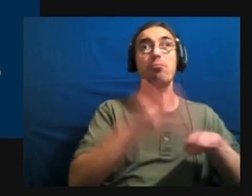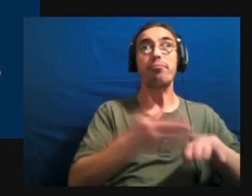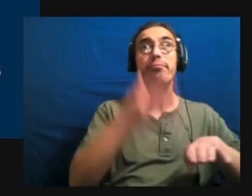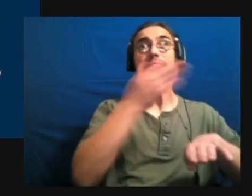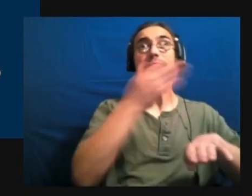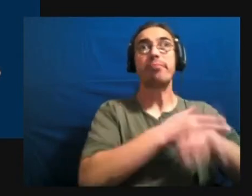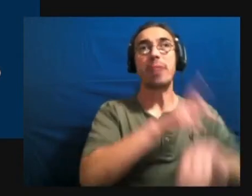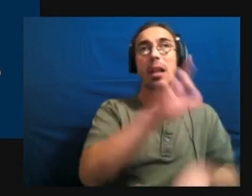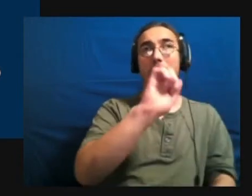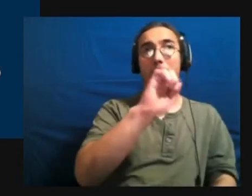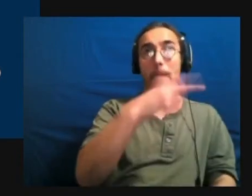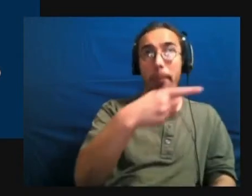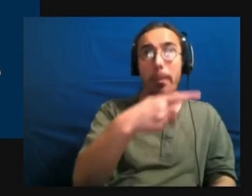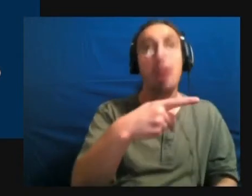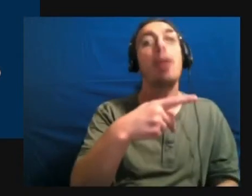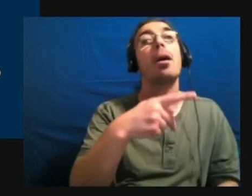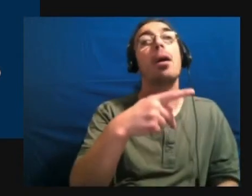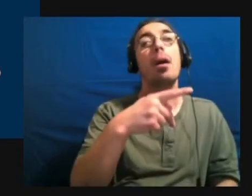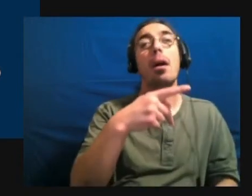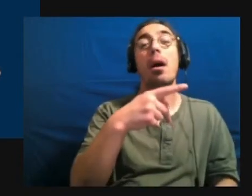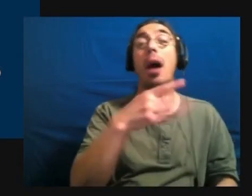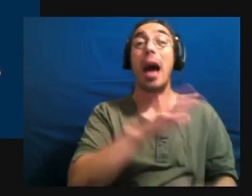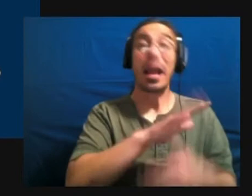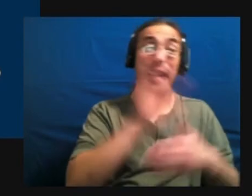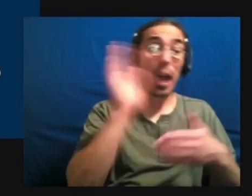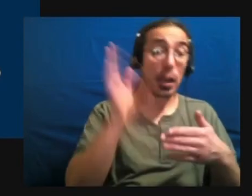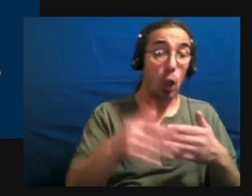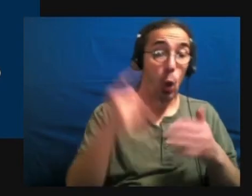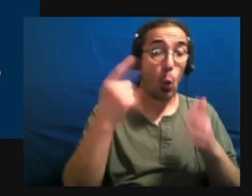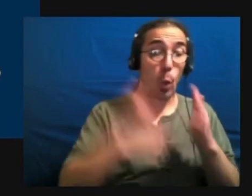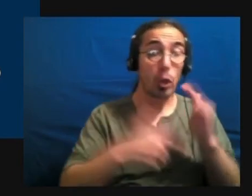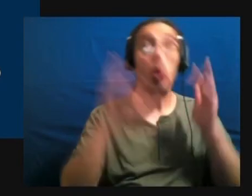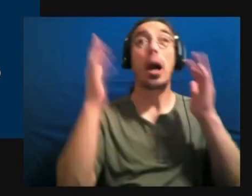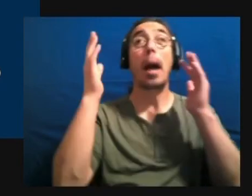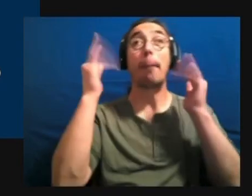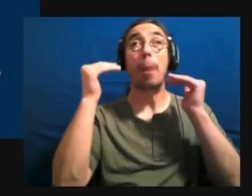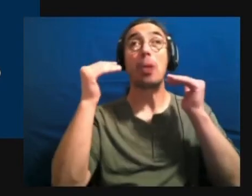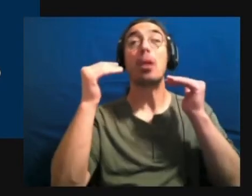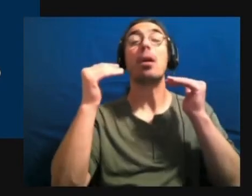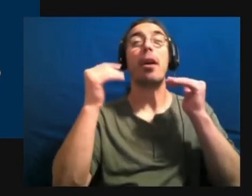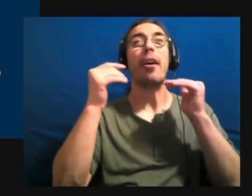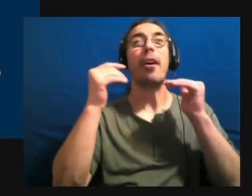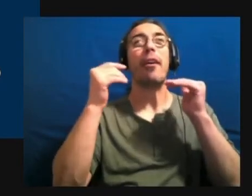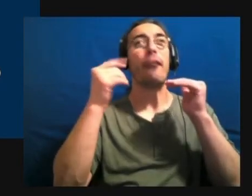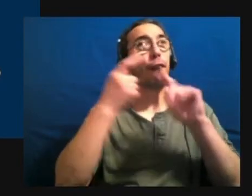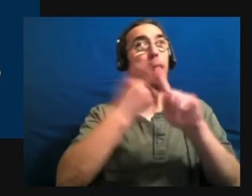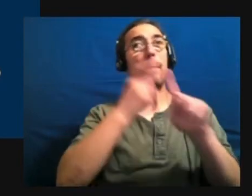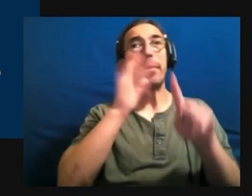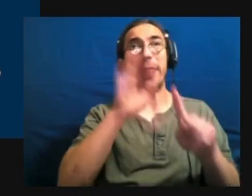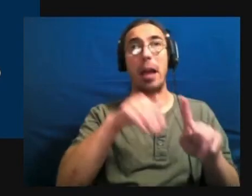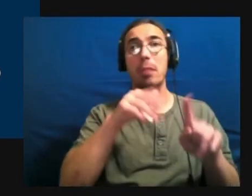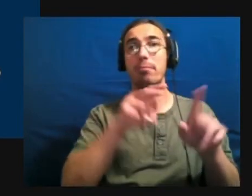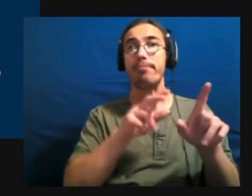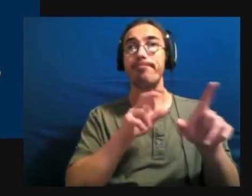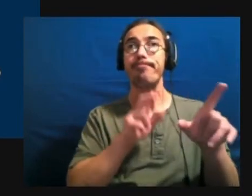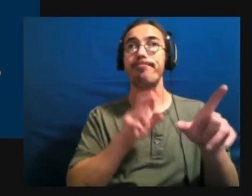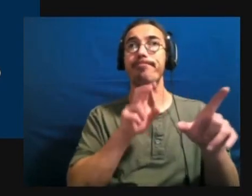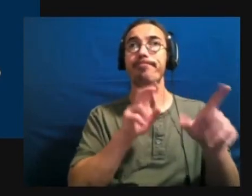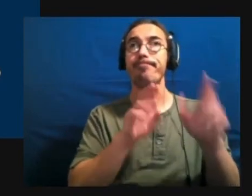and at the end of the leap, what skill you can expect them to come out of the leap having